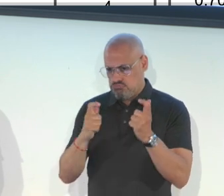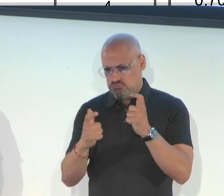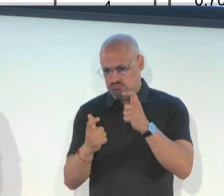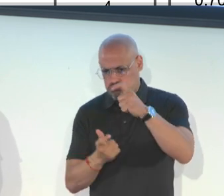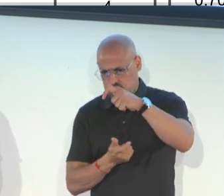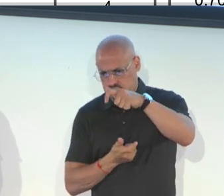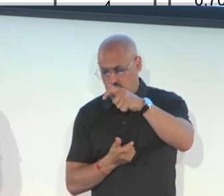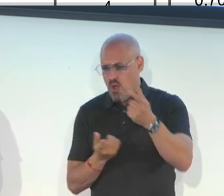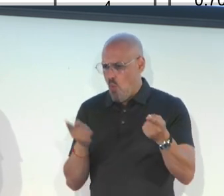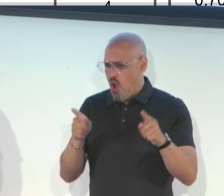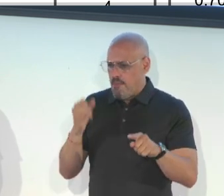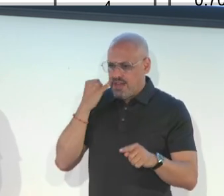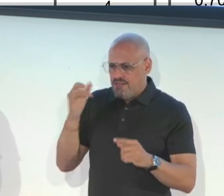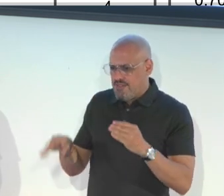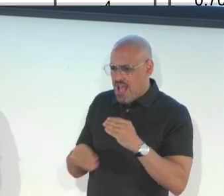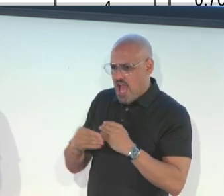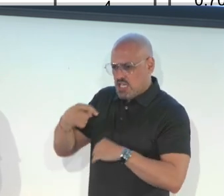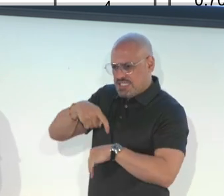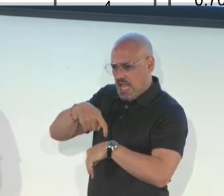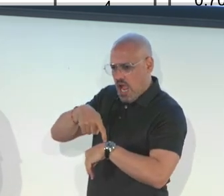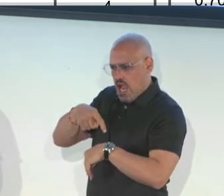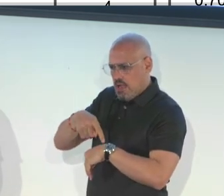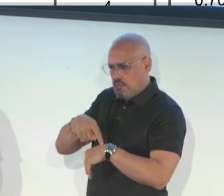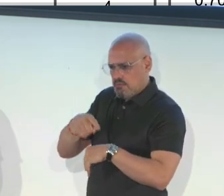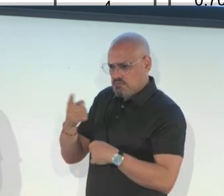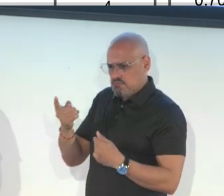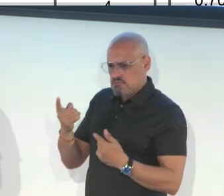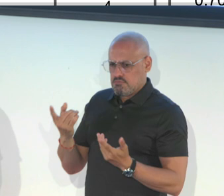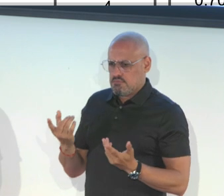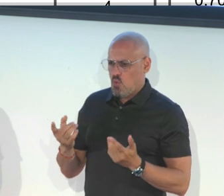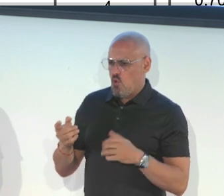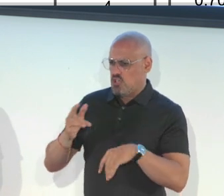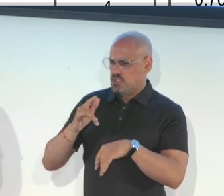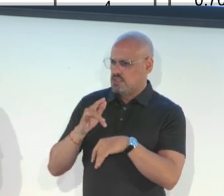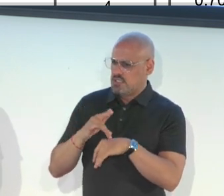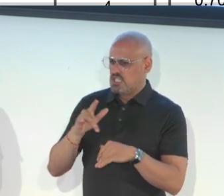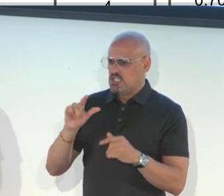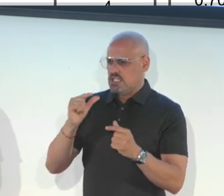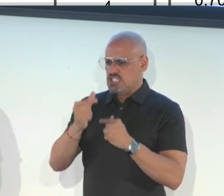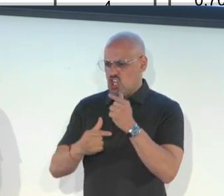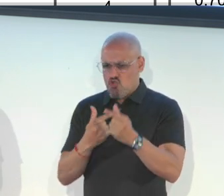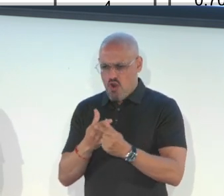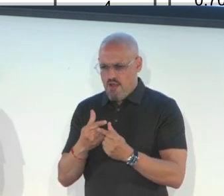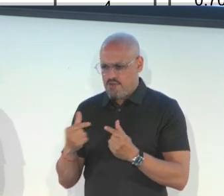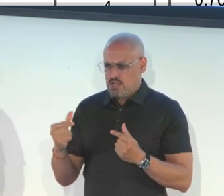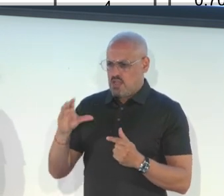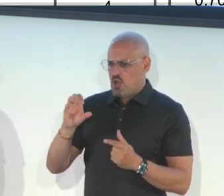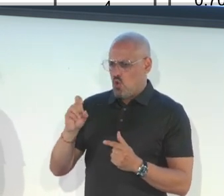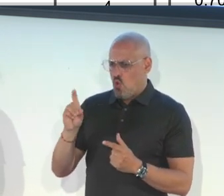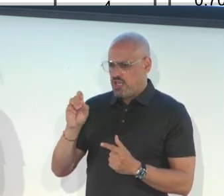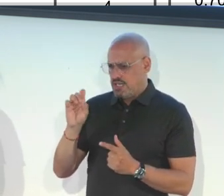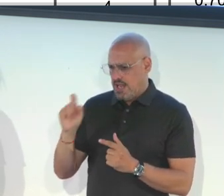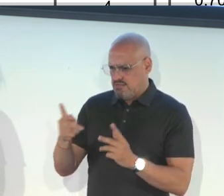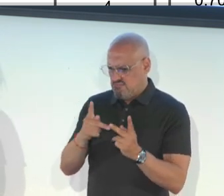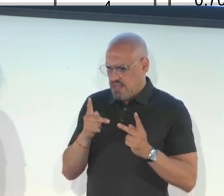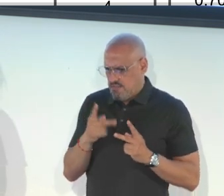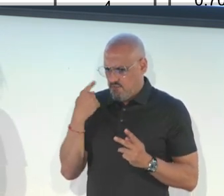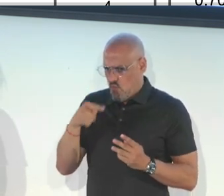What happens if we want to add a time dimension or attach a geographic coordinate to our entity reference?